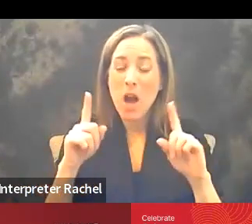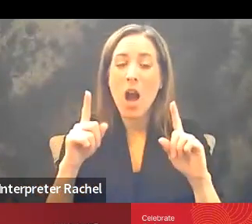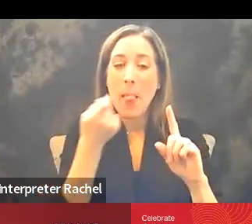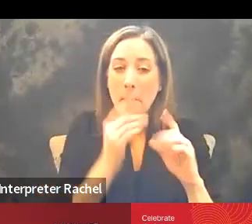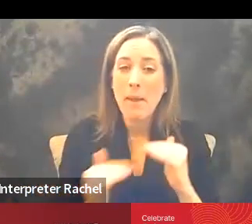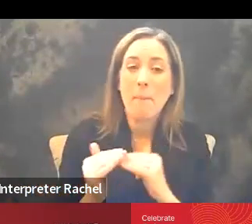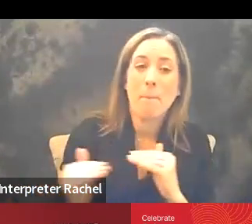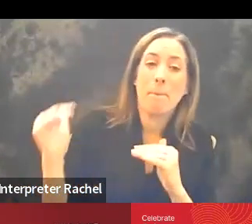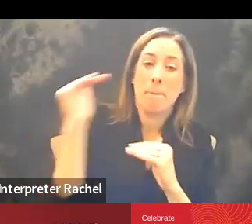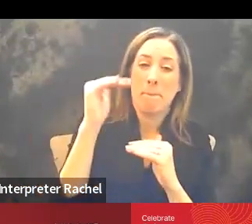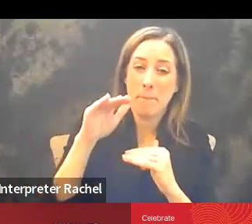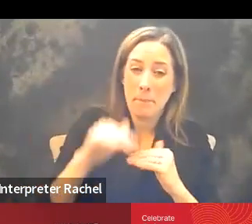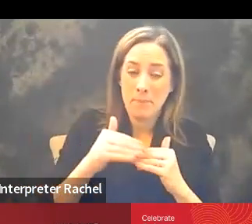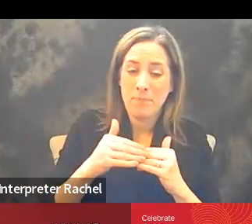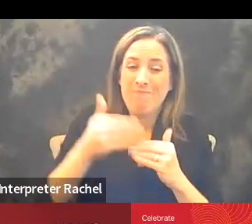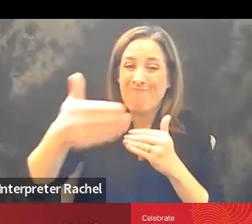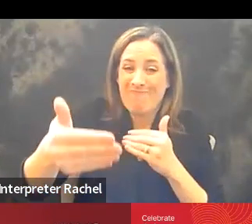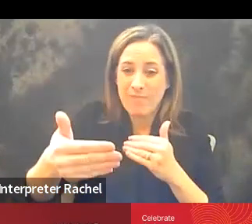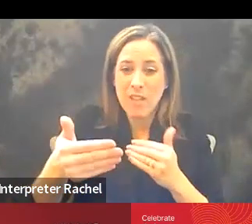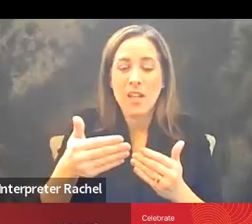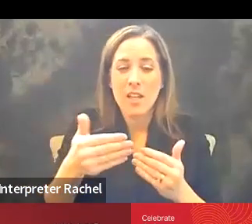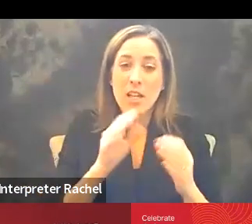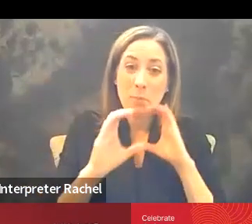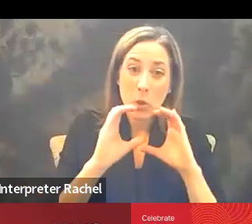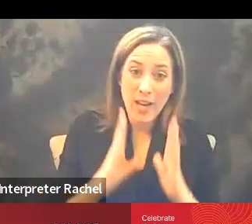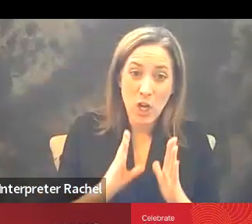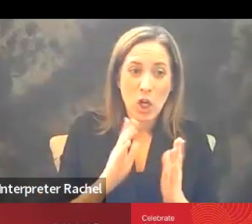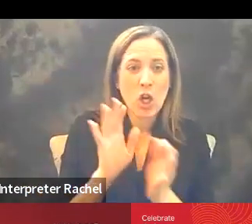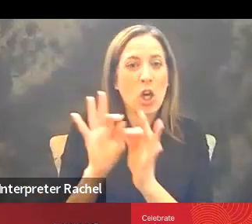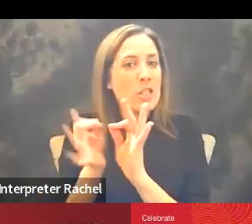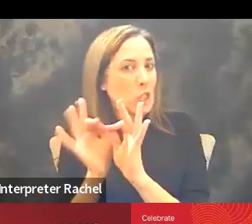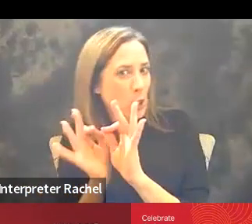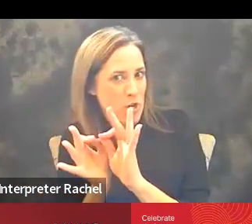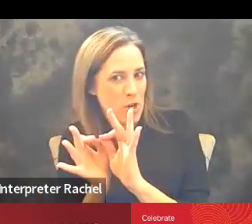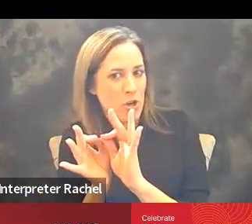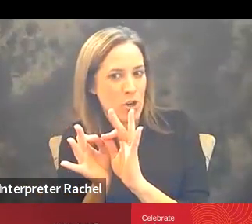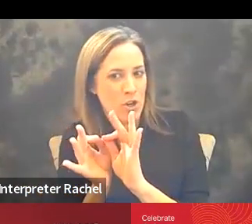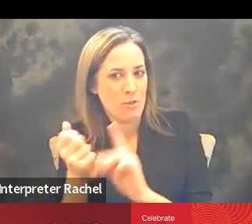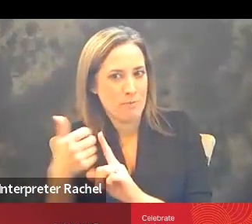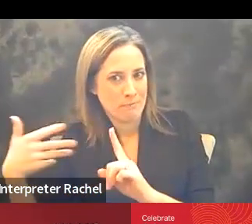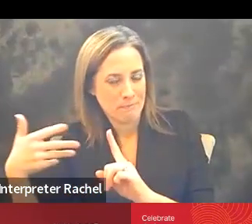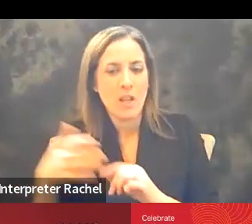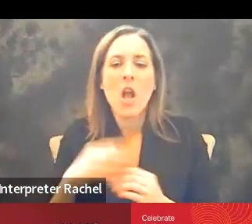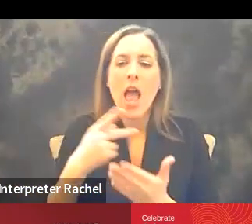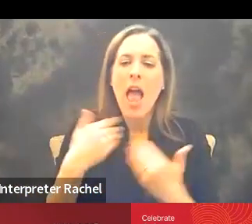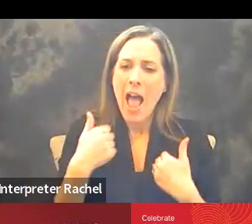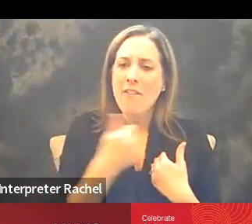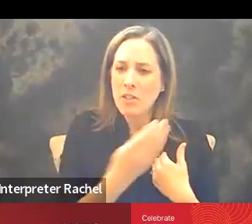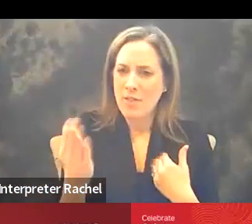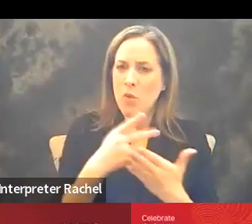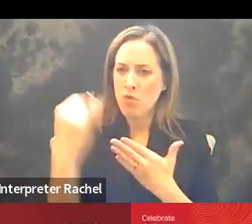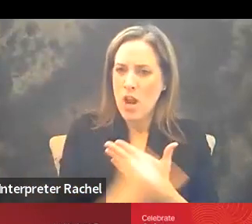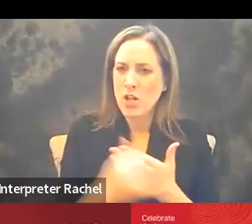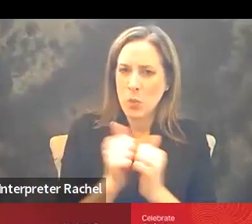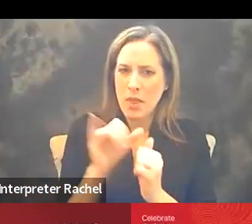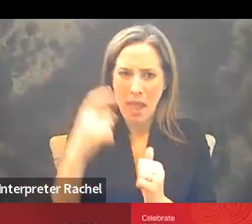beyond of also kind of an interpreter. So we've got a couple of projects working in these different directions.